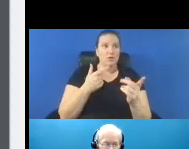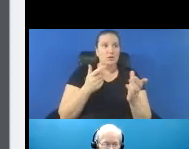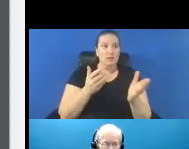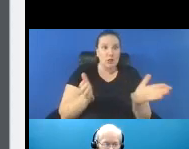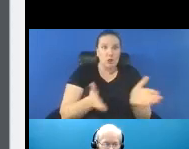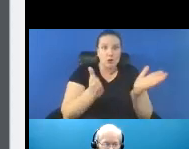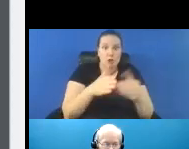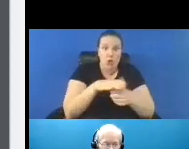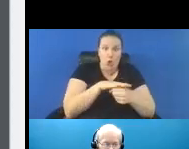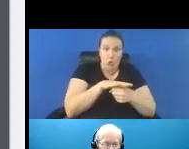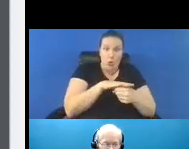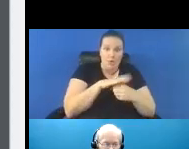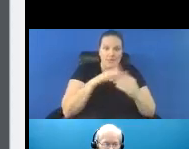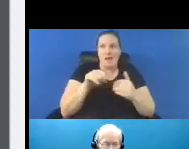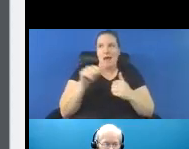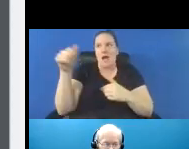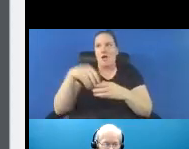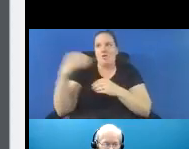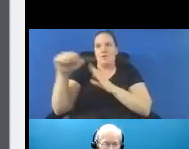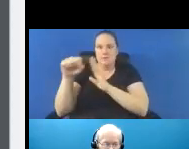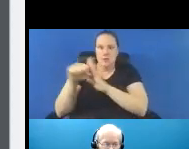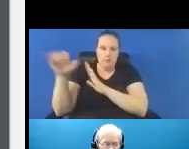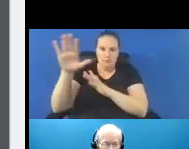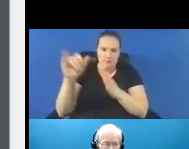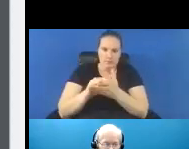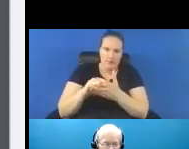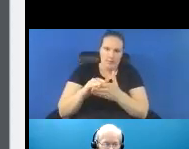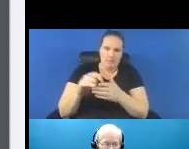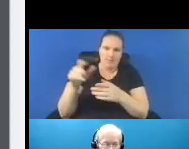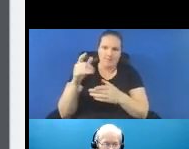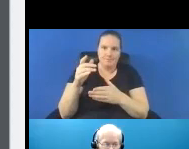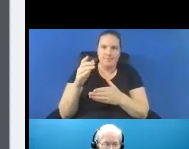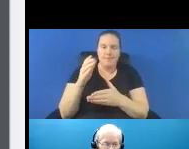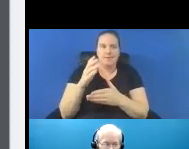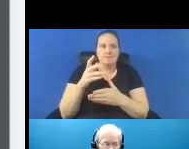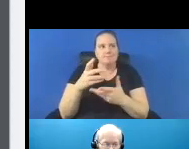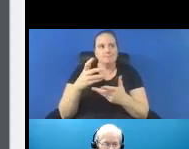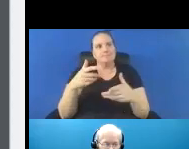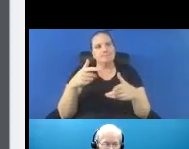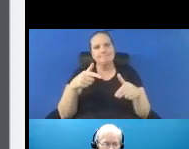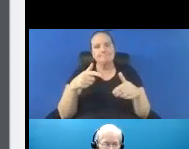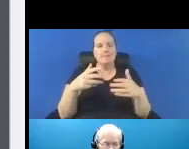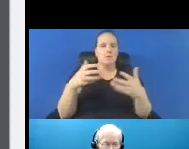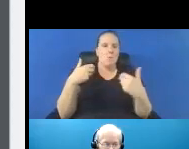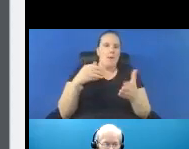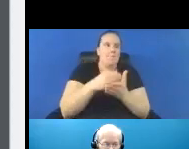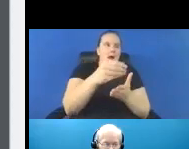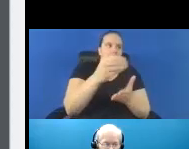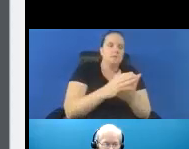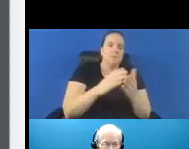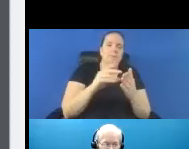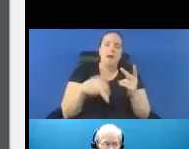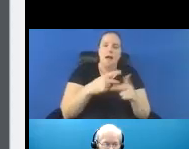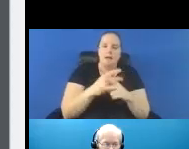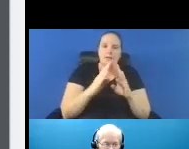that will discourage investment in some types of housing in this area. So I think great to